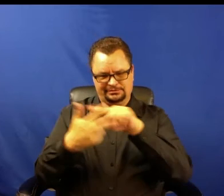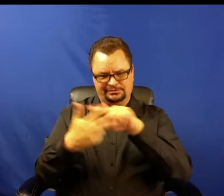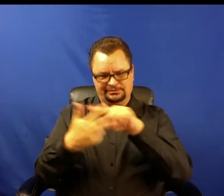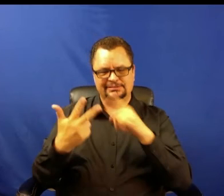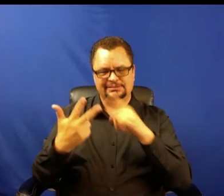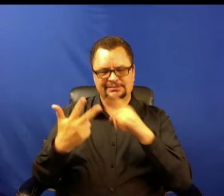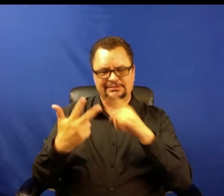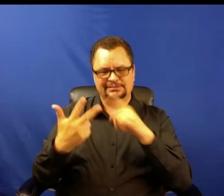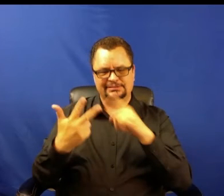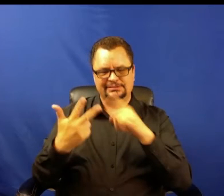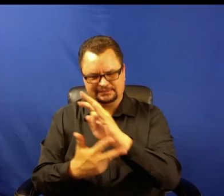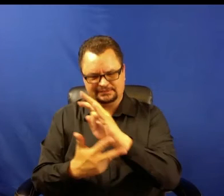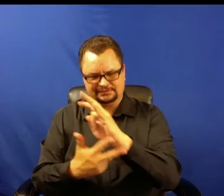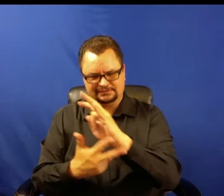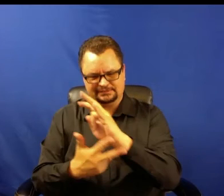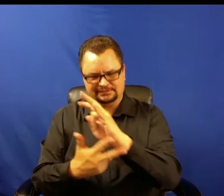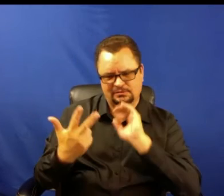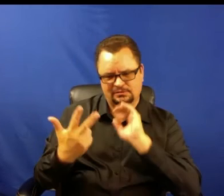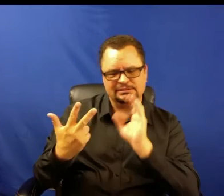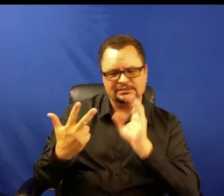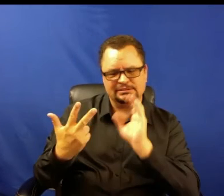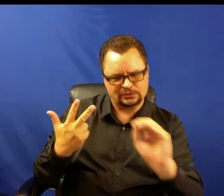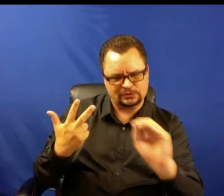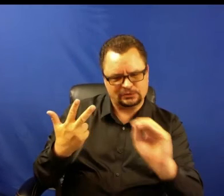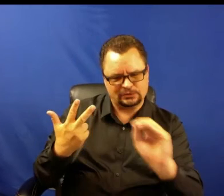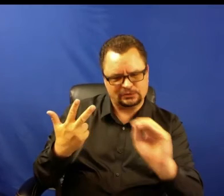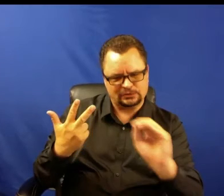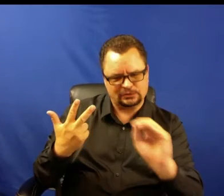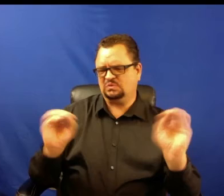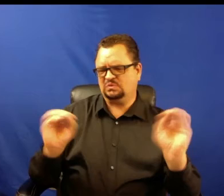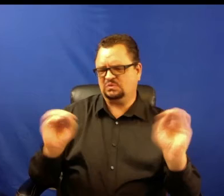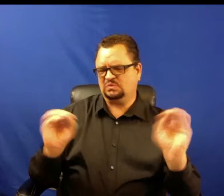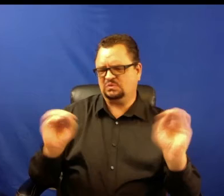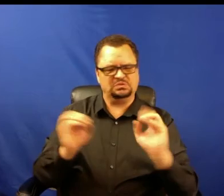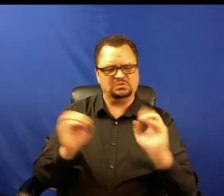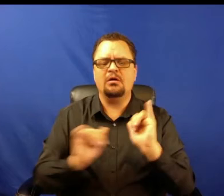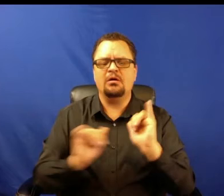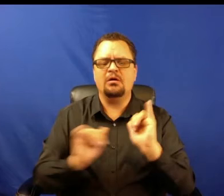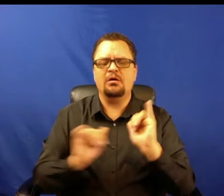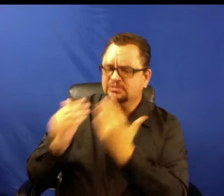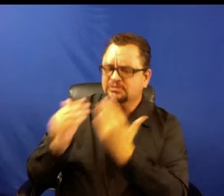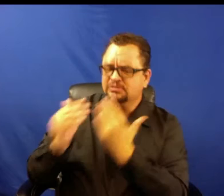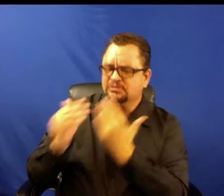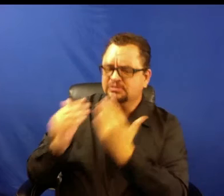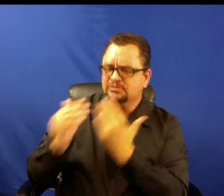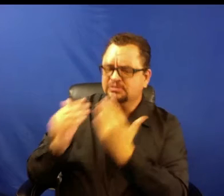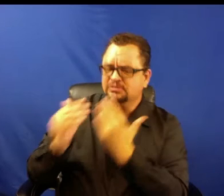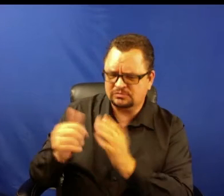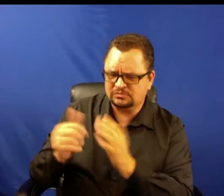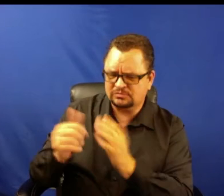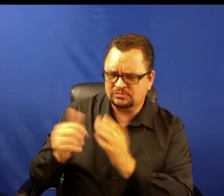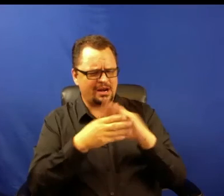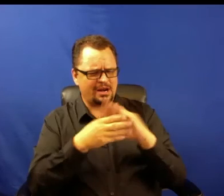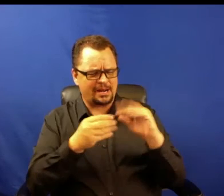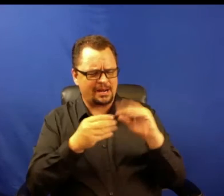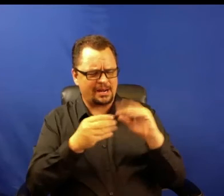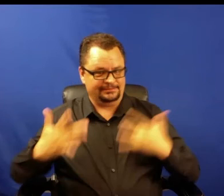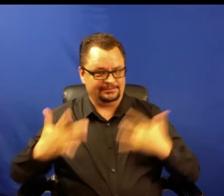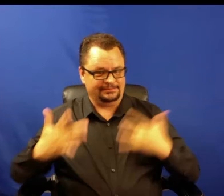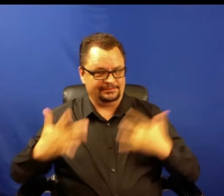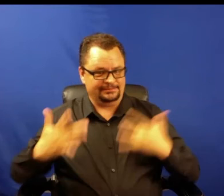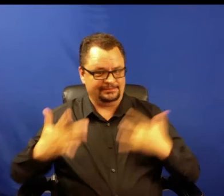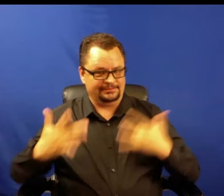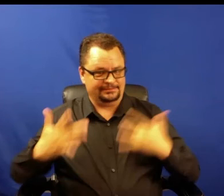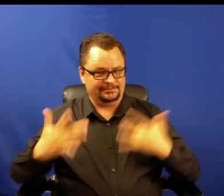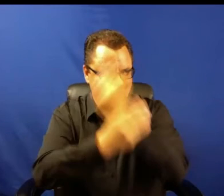And just to quickly mention here, Susan, if I could, one of the exciting things that we've started since the last Board of Health meeting